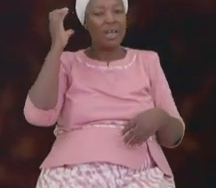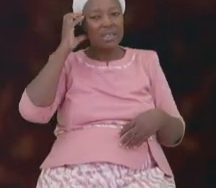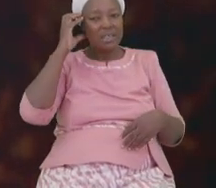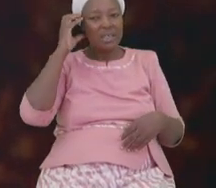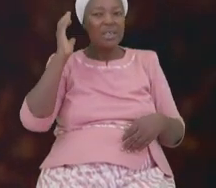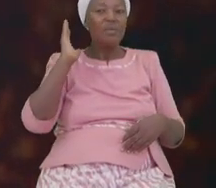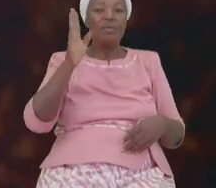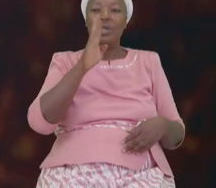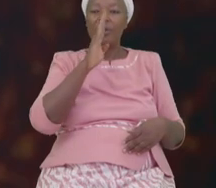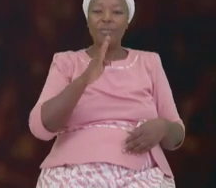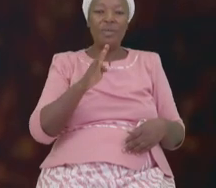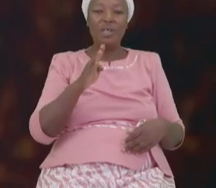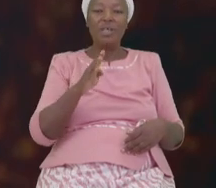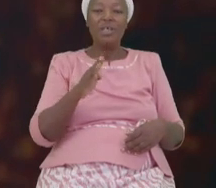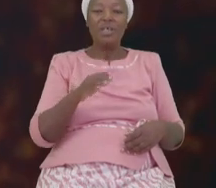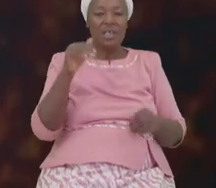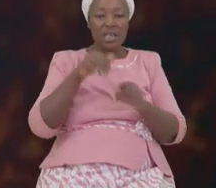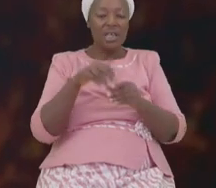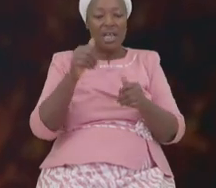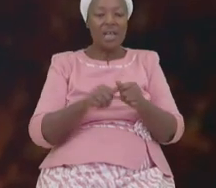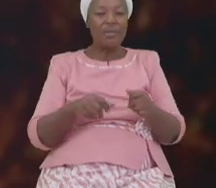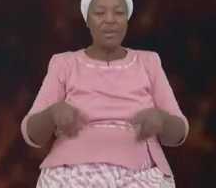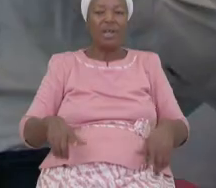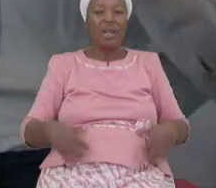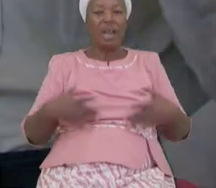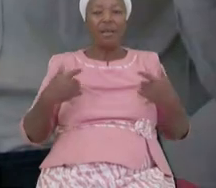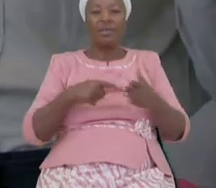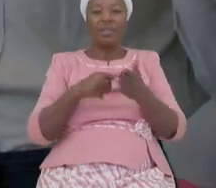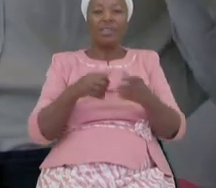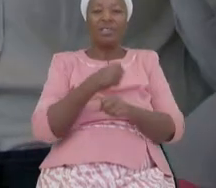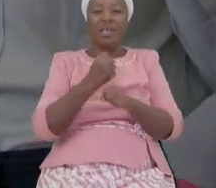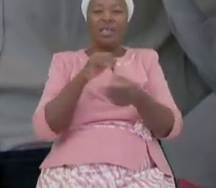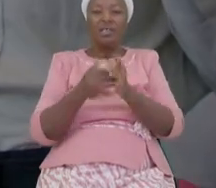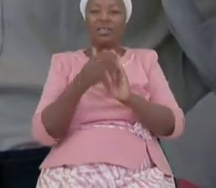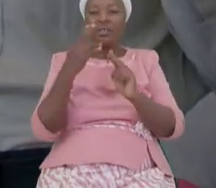be reproduced in every life this year in Jesus' name.